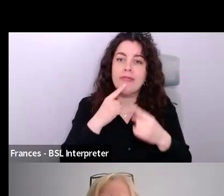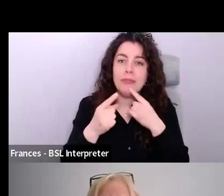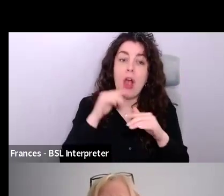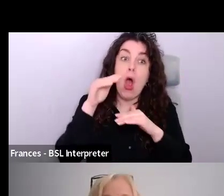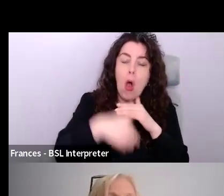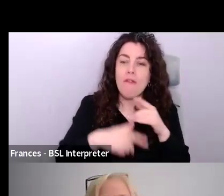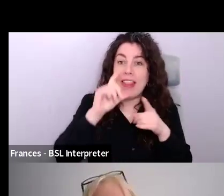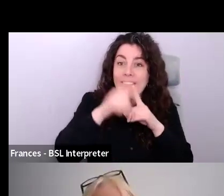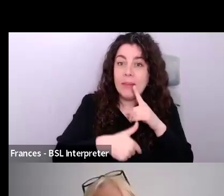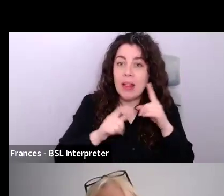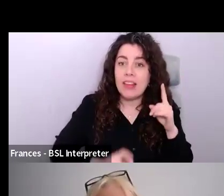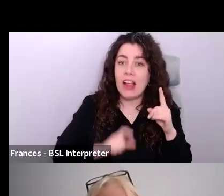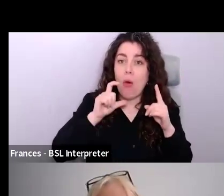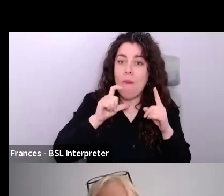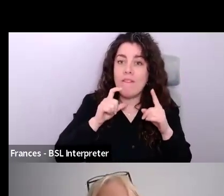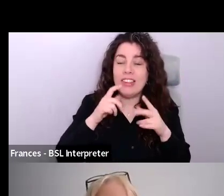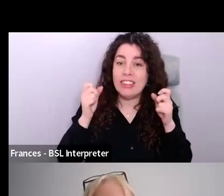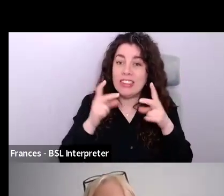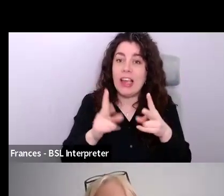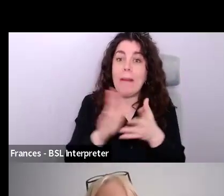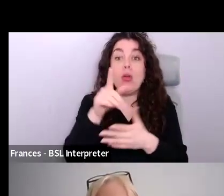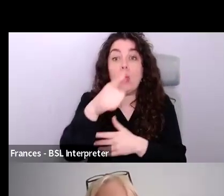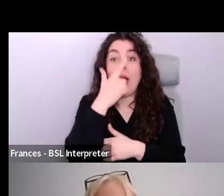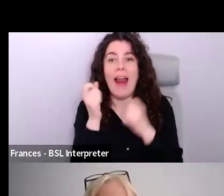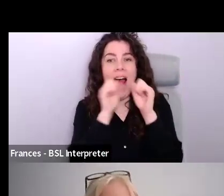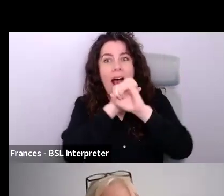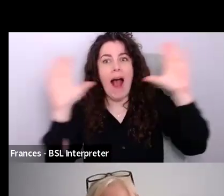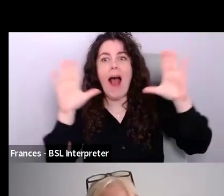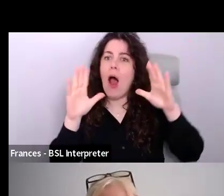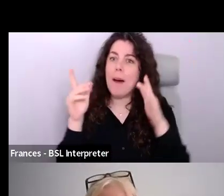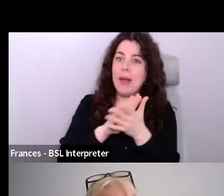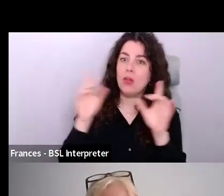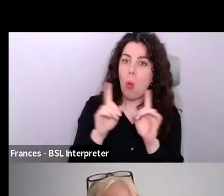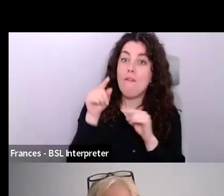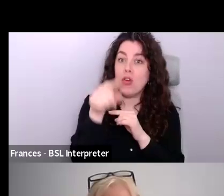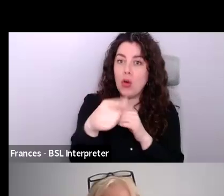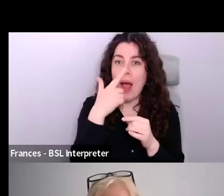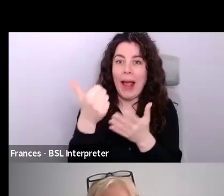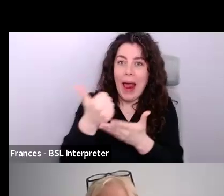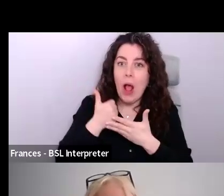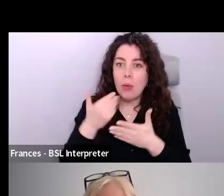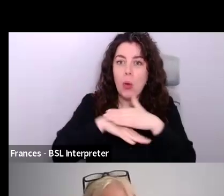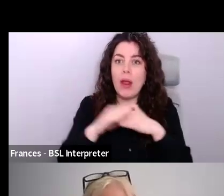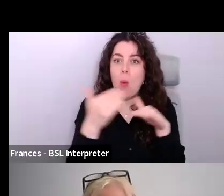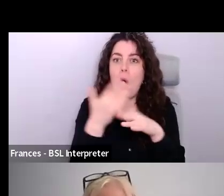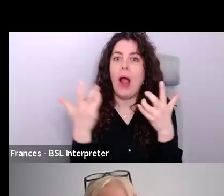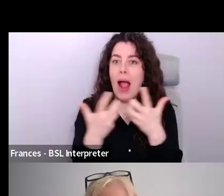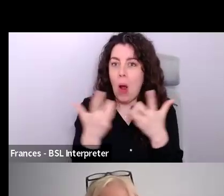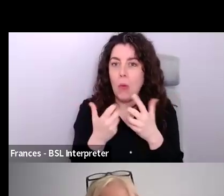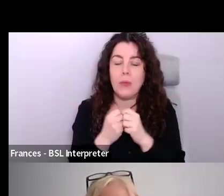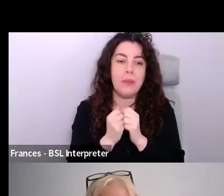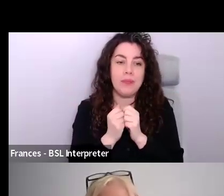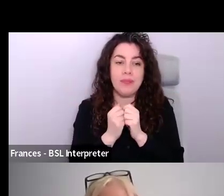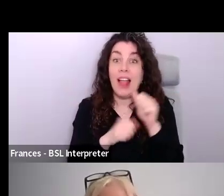understanding of what that means for you and how that helps you in the workplace. So if we could have the next